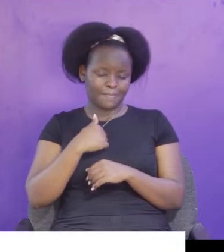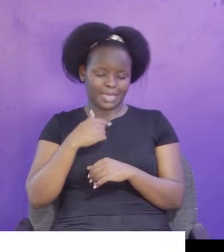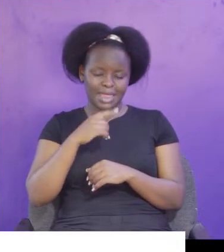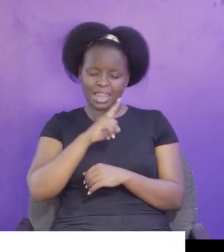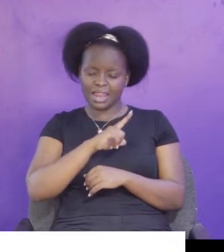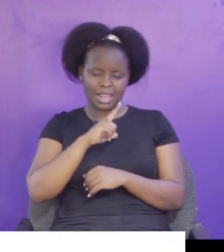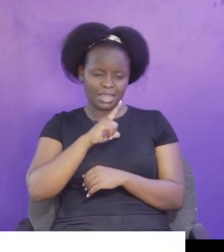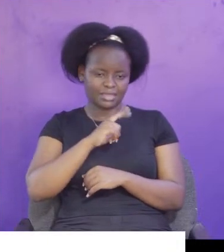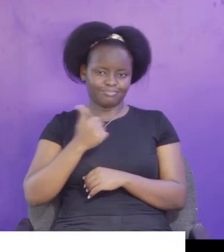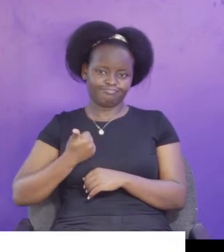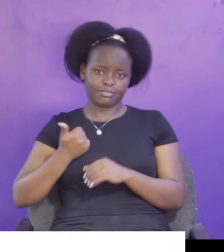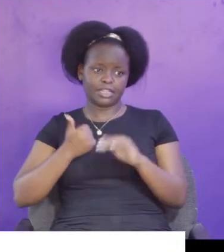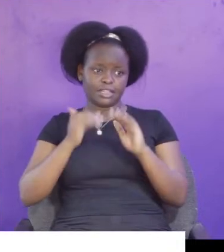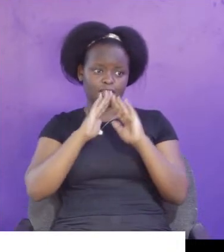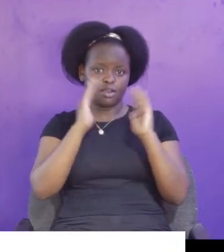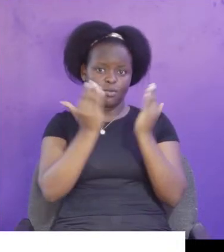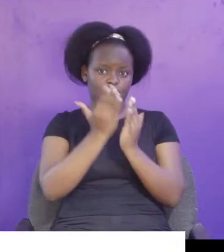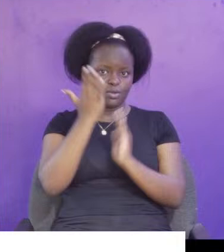because you are my dad.